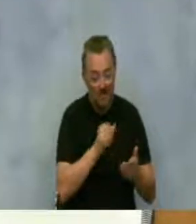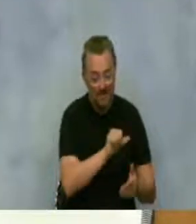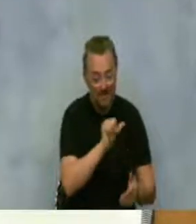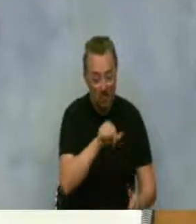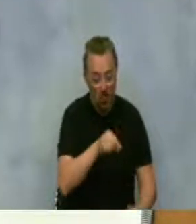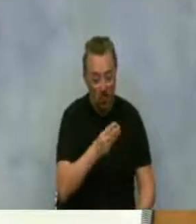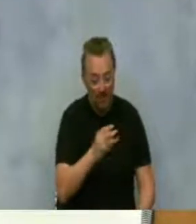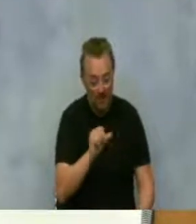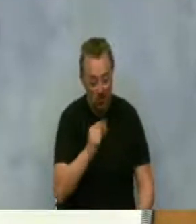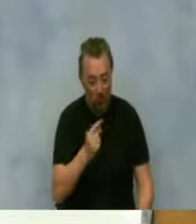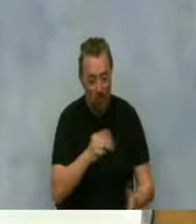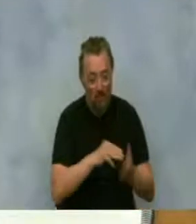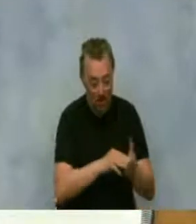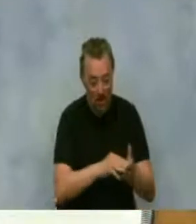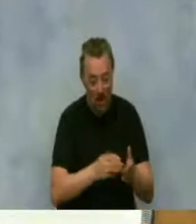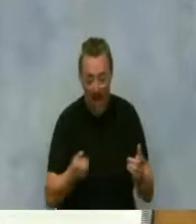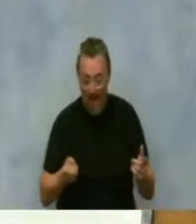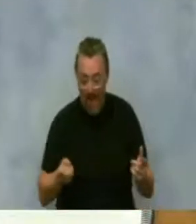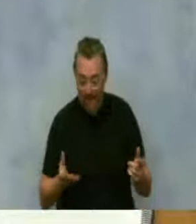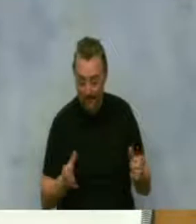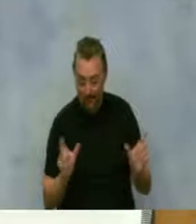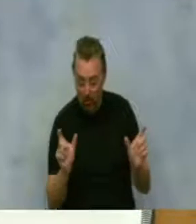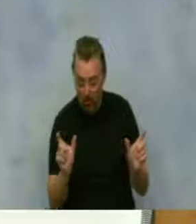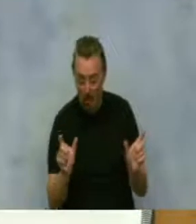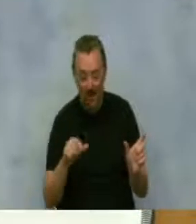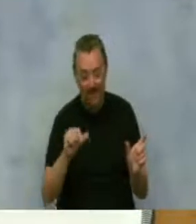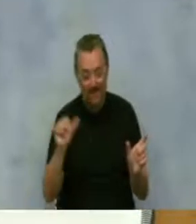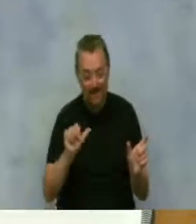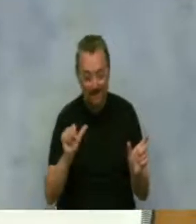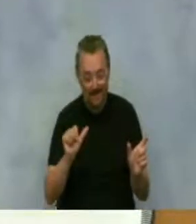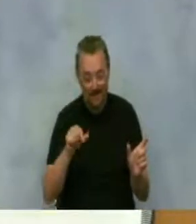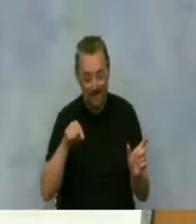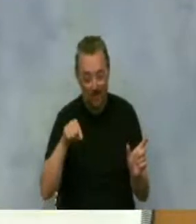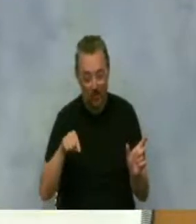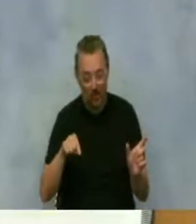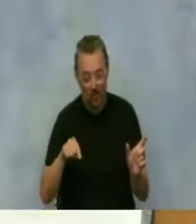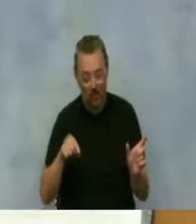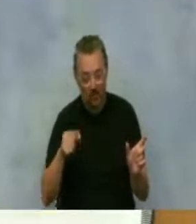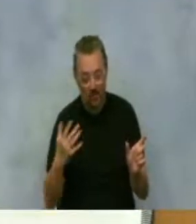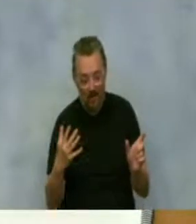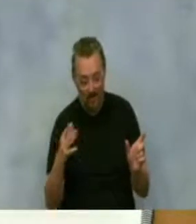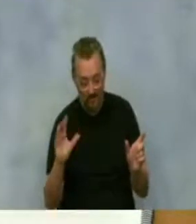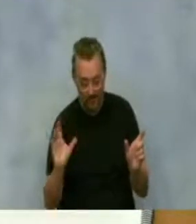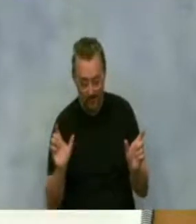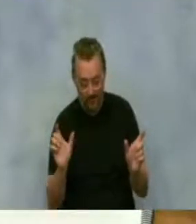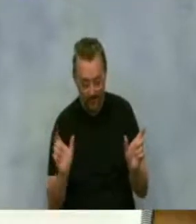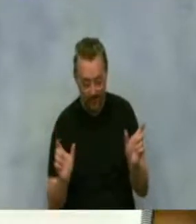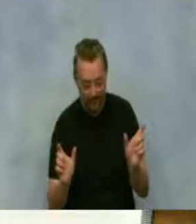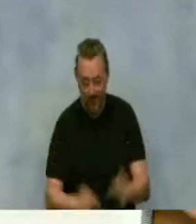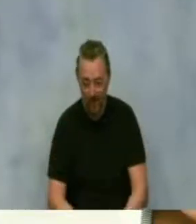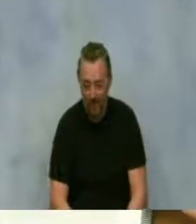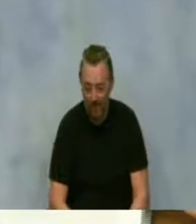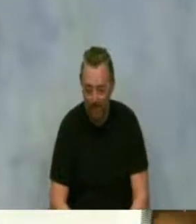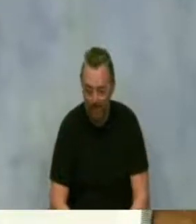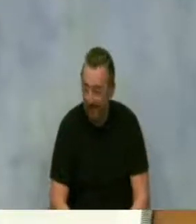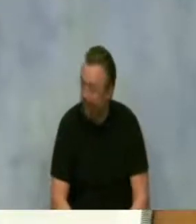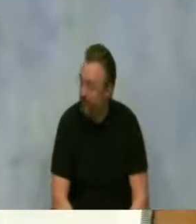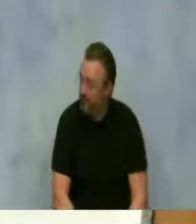and the expenditure to 12th of August of £16.150 million. Thank you. Thanks very